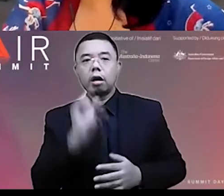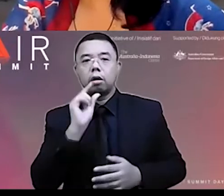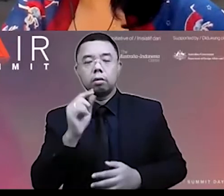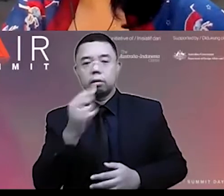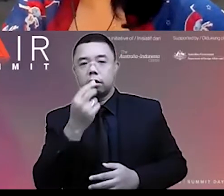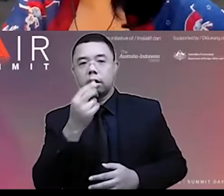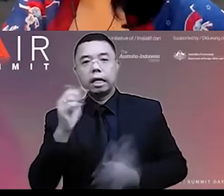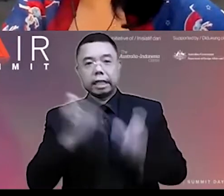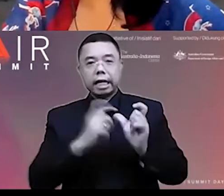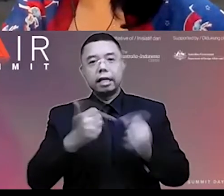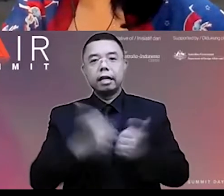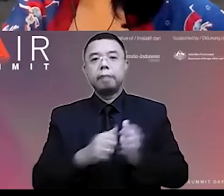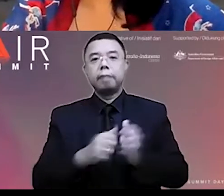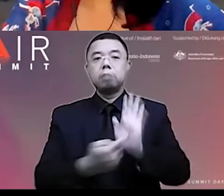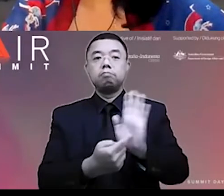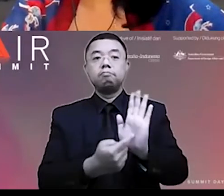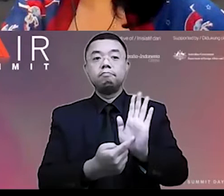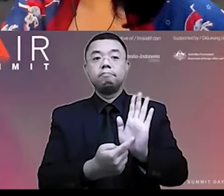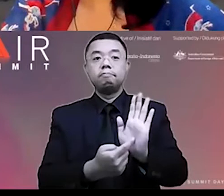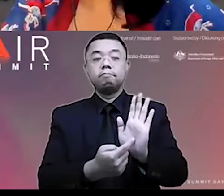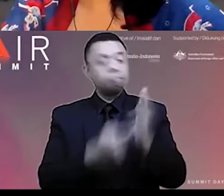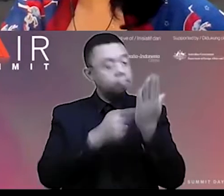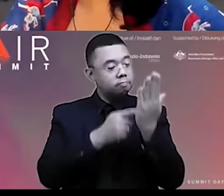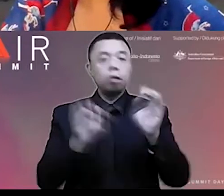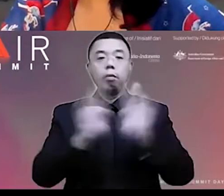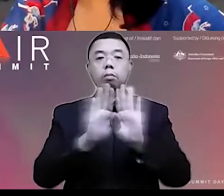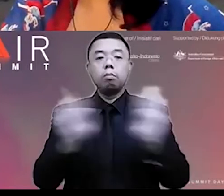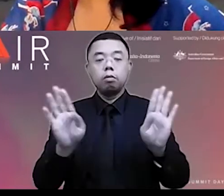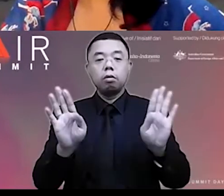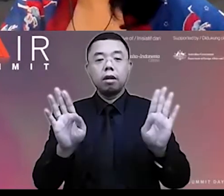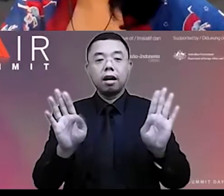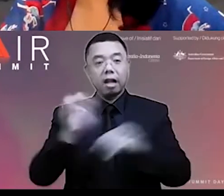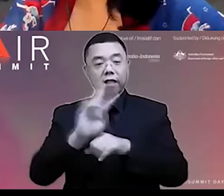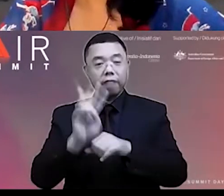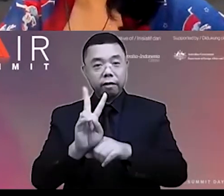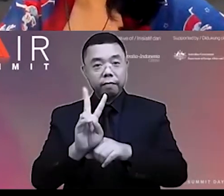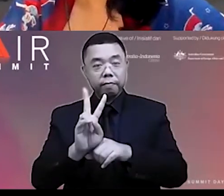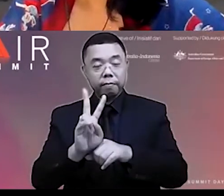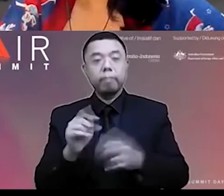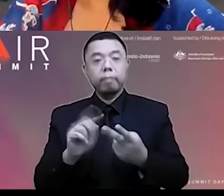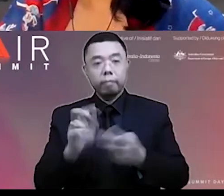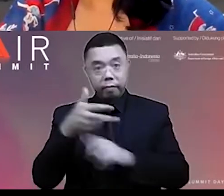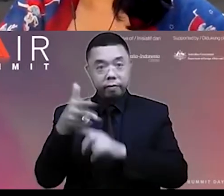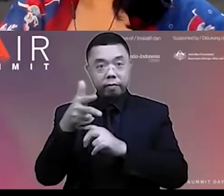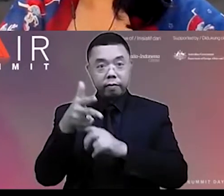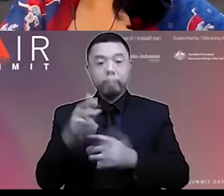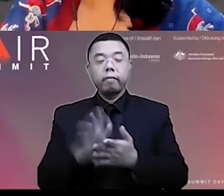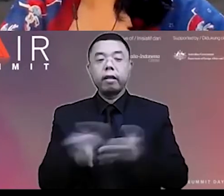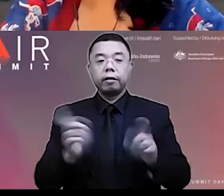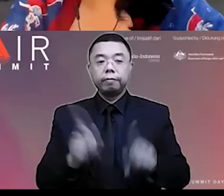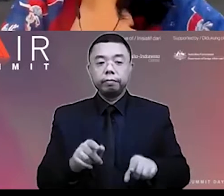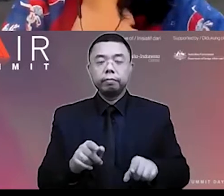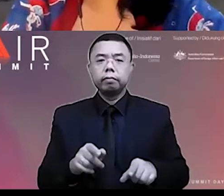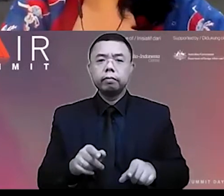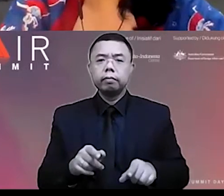participants in your view options. So you've just got to untick that show non-video participants, and then you'll get a